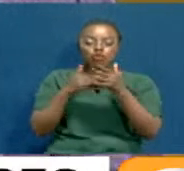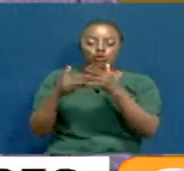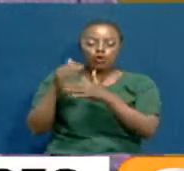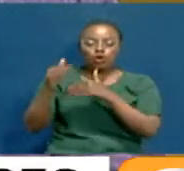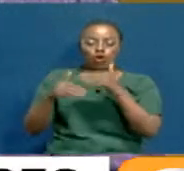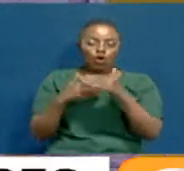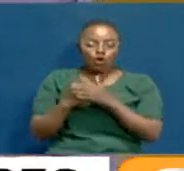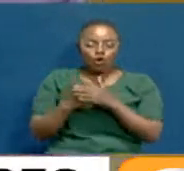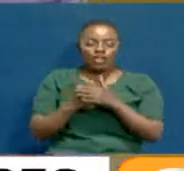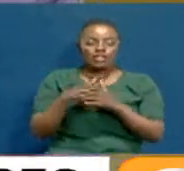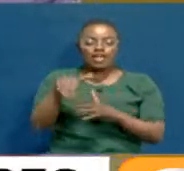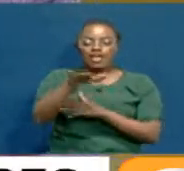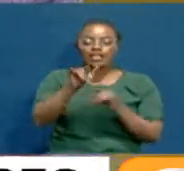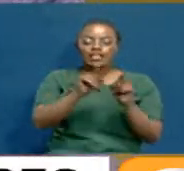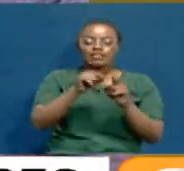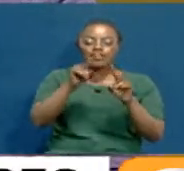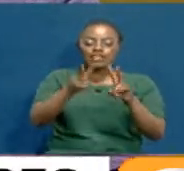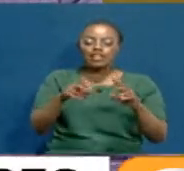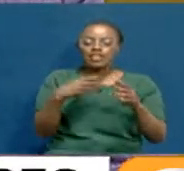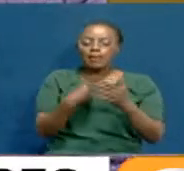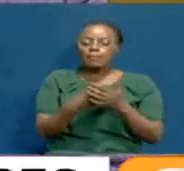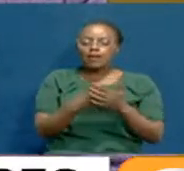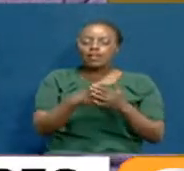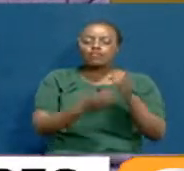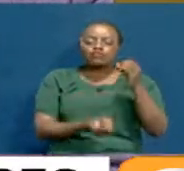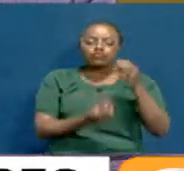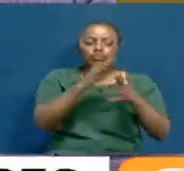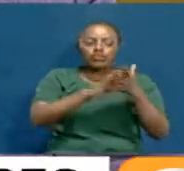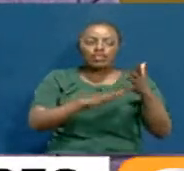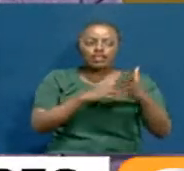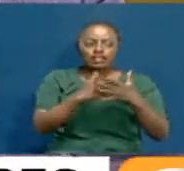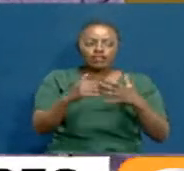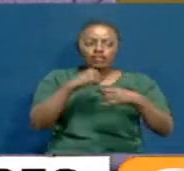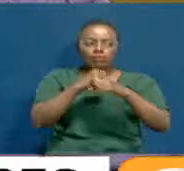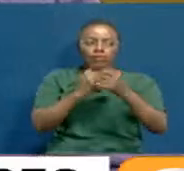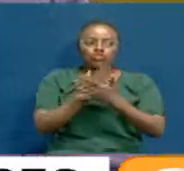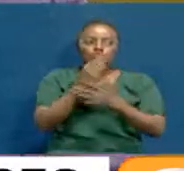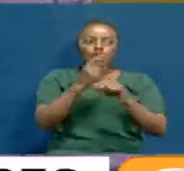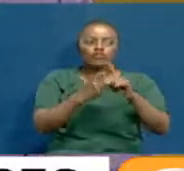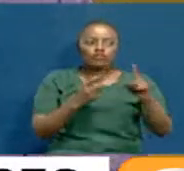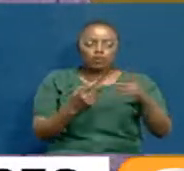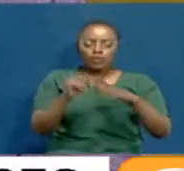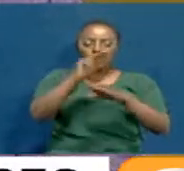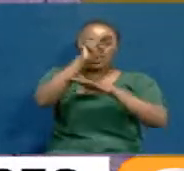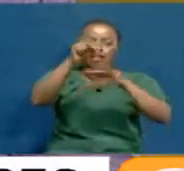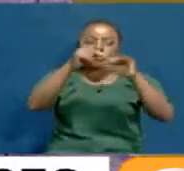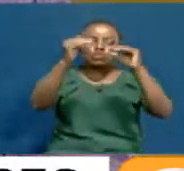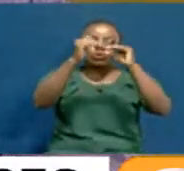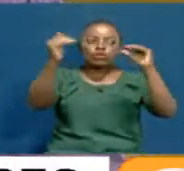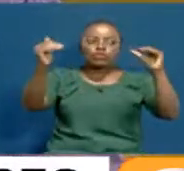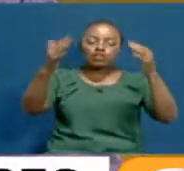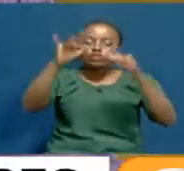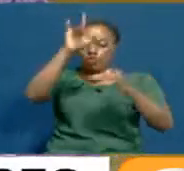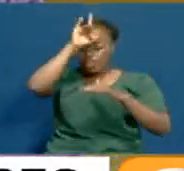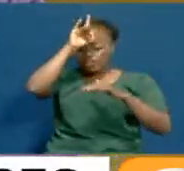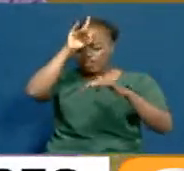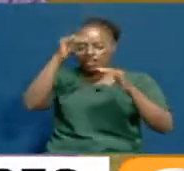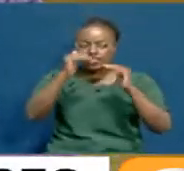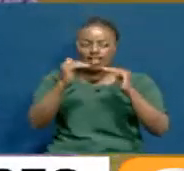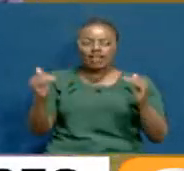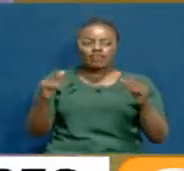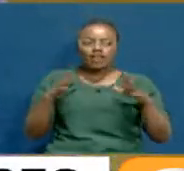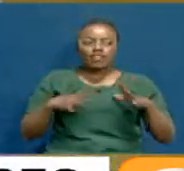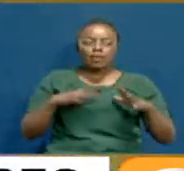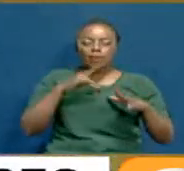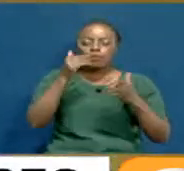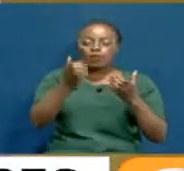be able to take this money, create structures to ensure that all the way from the national level to the village, the people